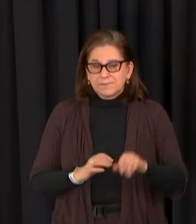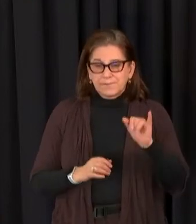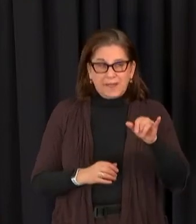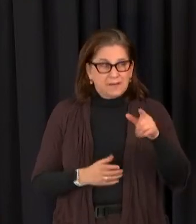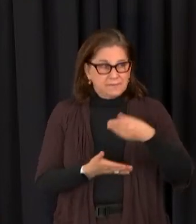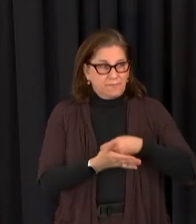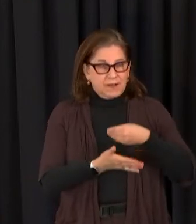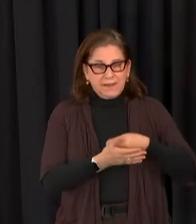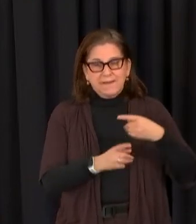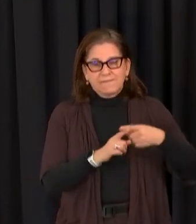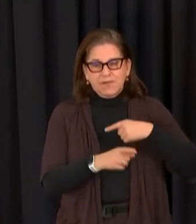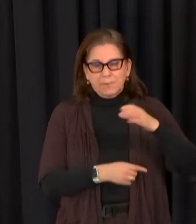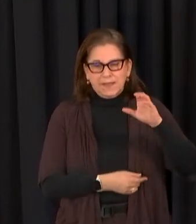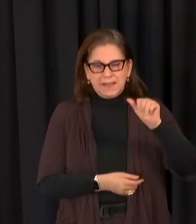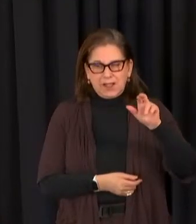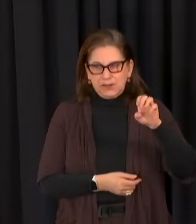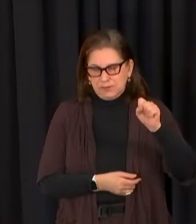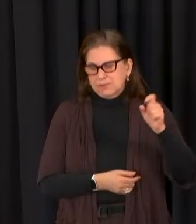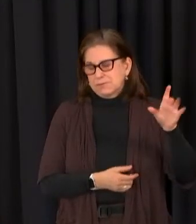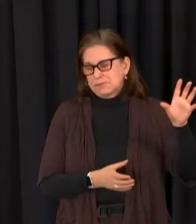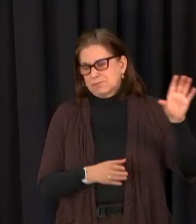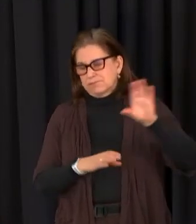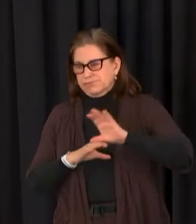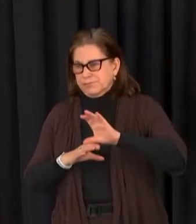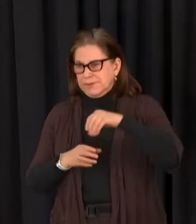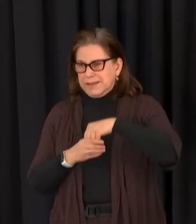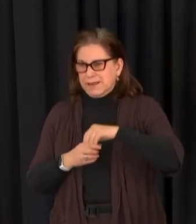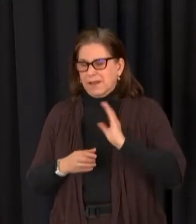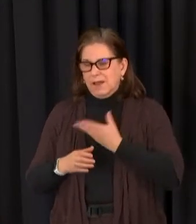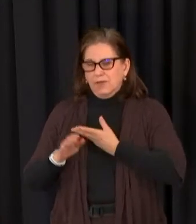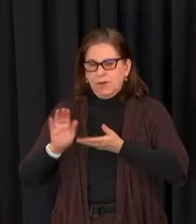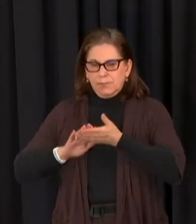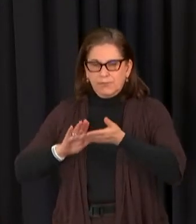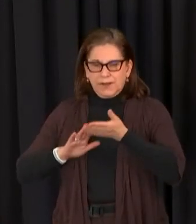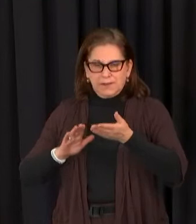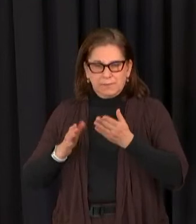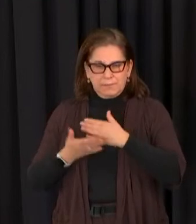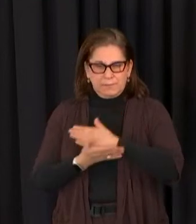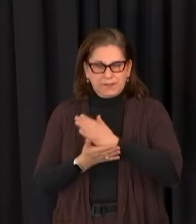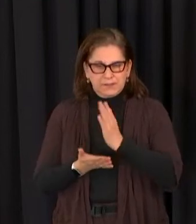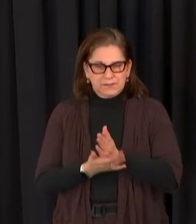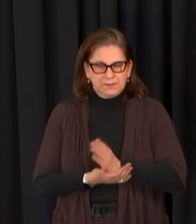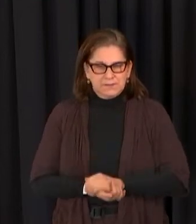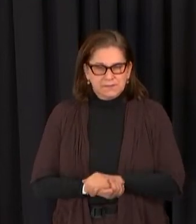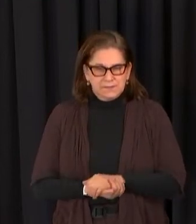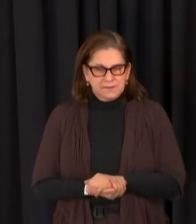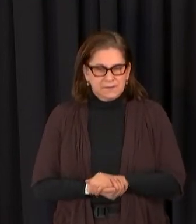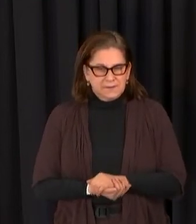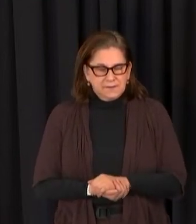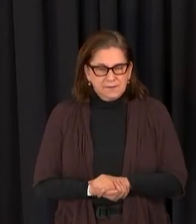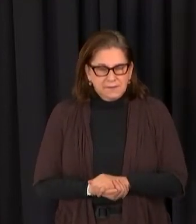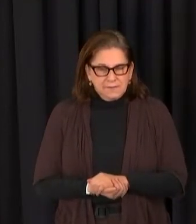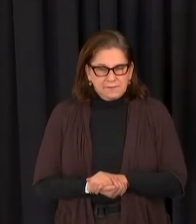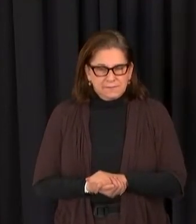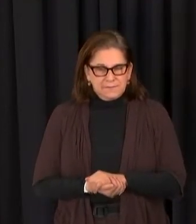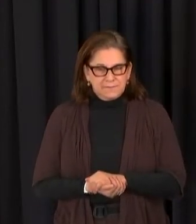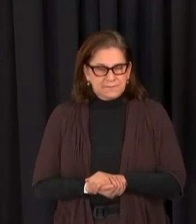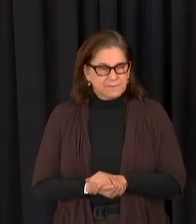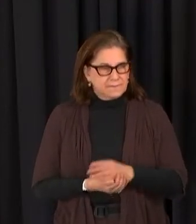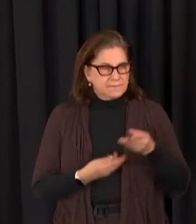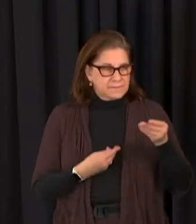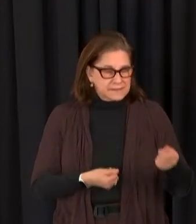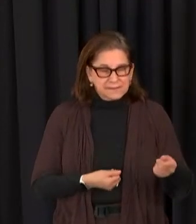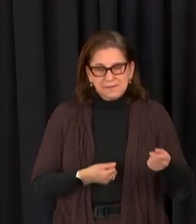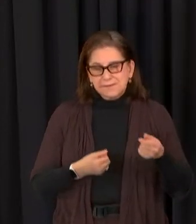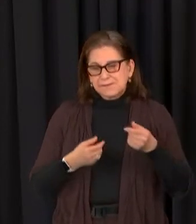funding to help with some of our operational needs. And so there could be limits on the type of expenditures and